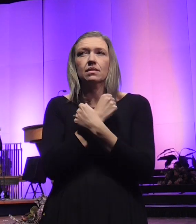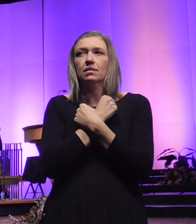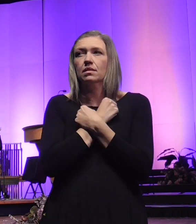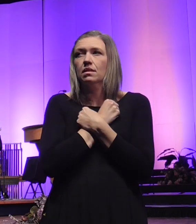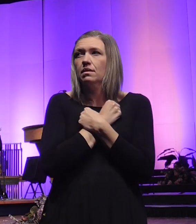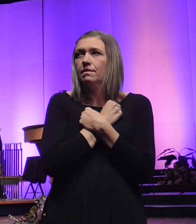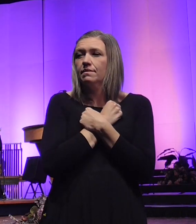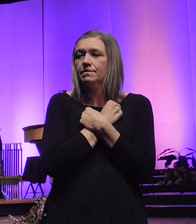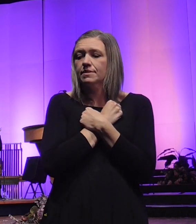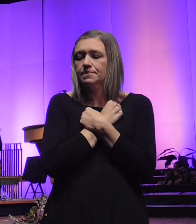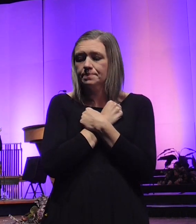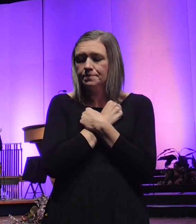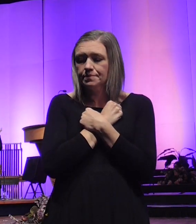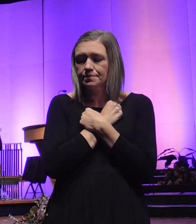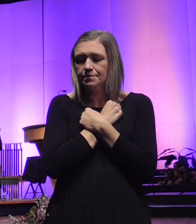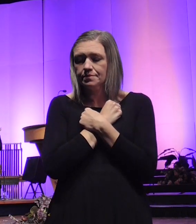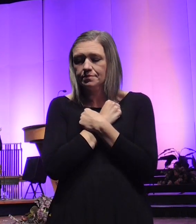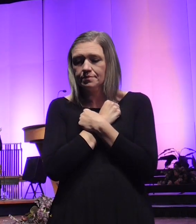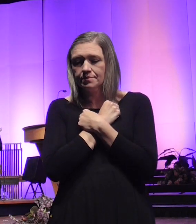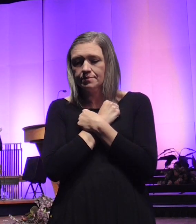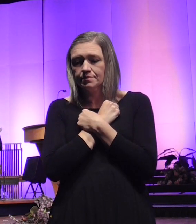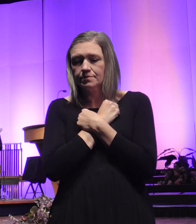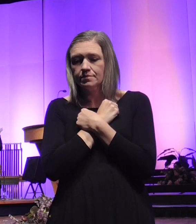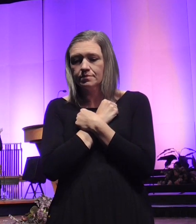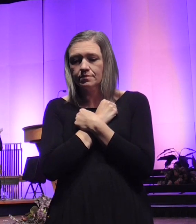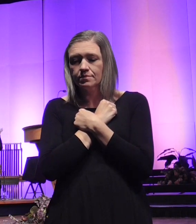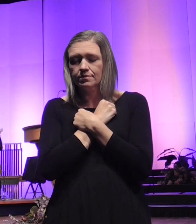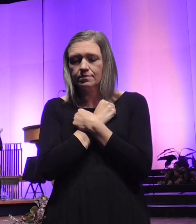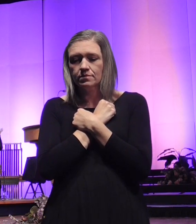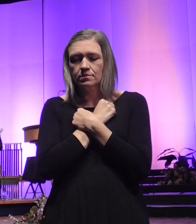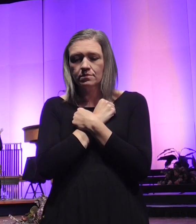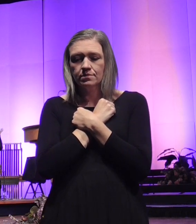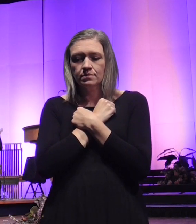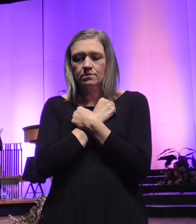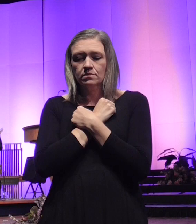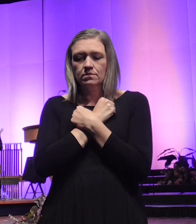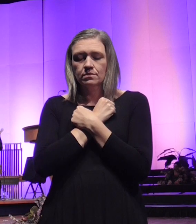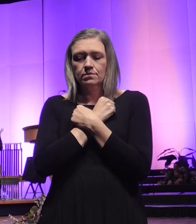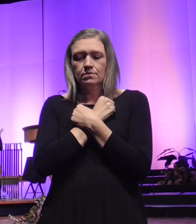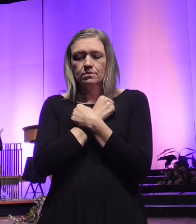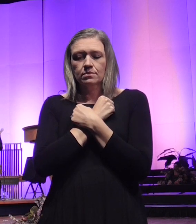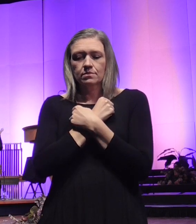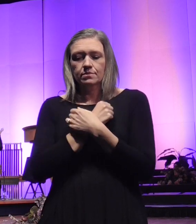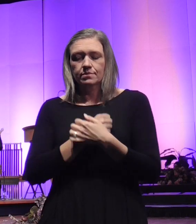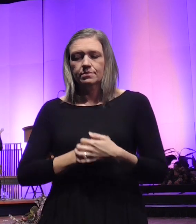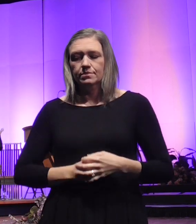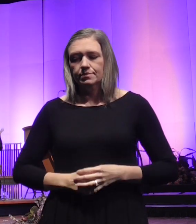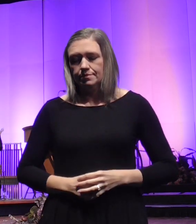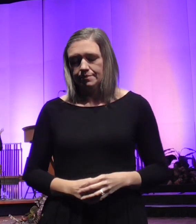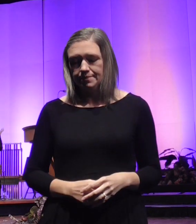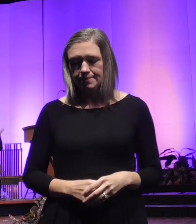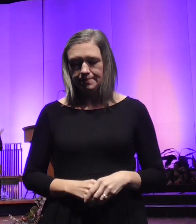only love.